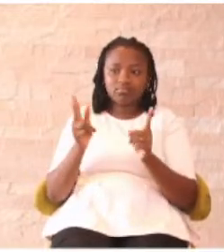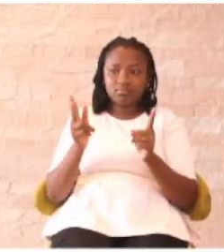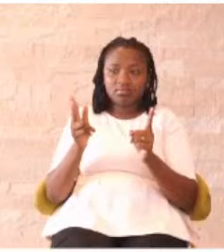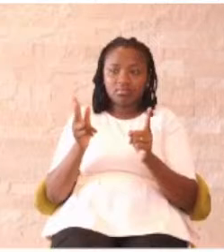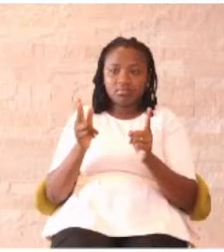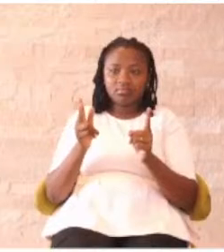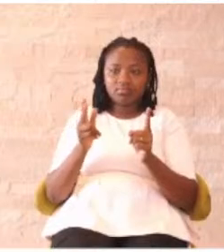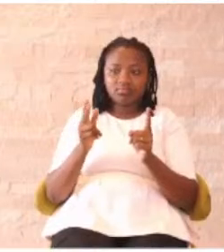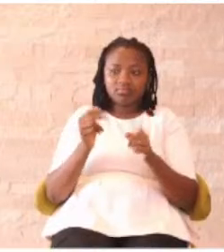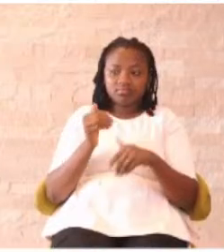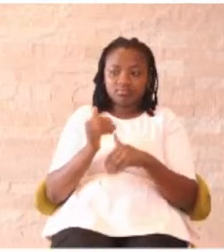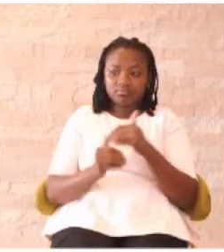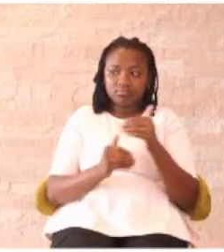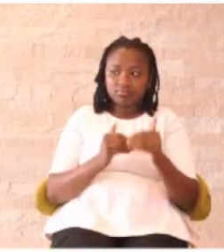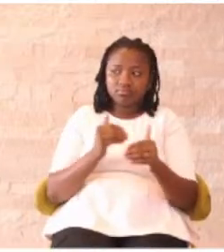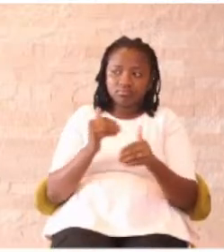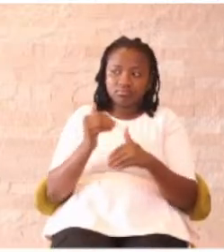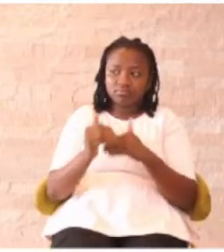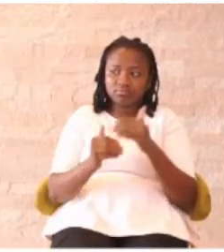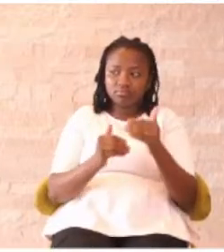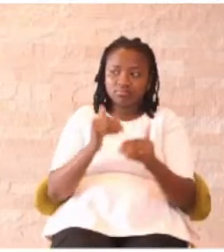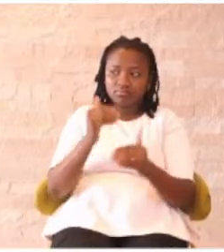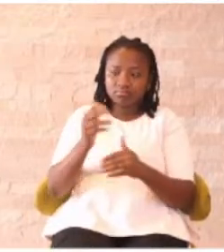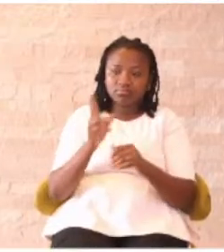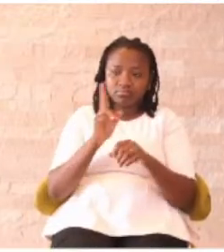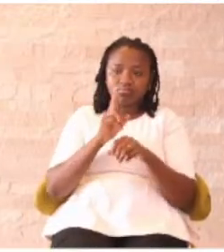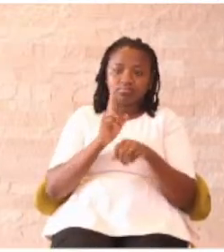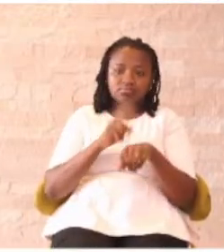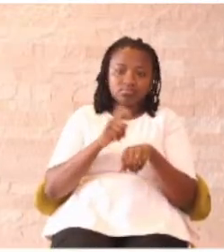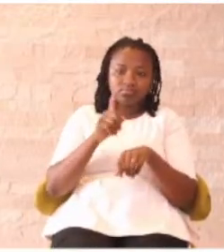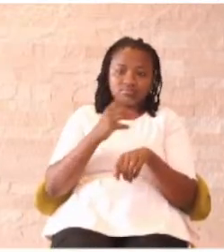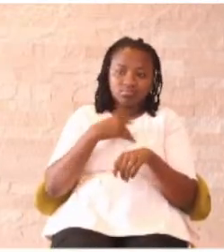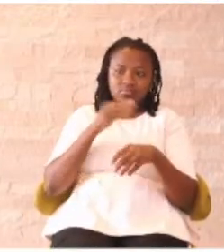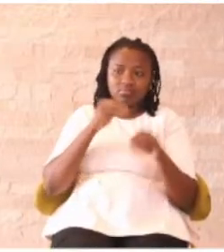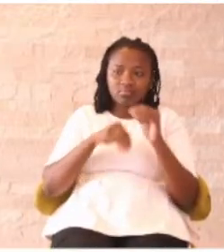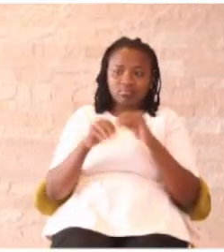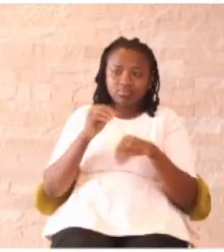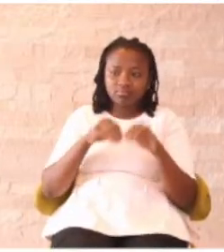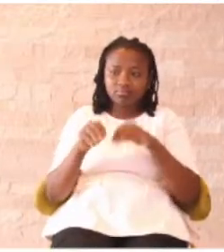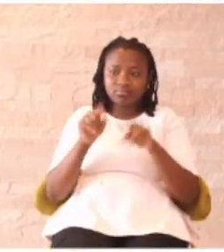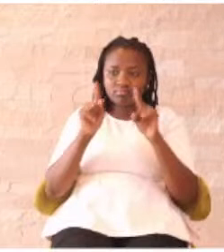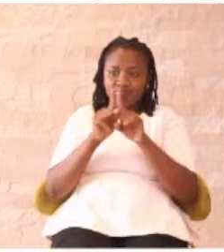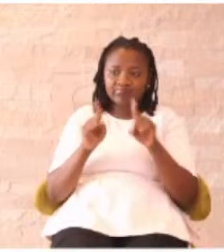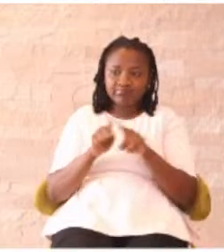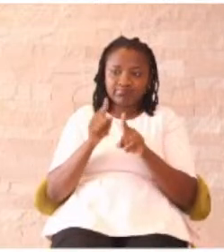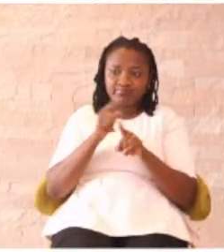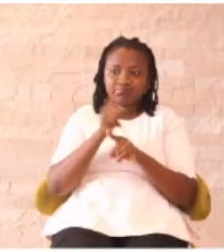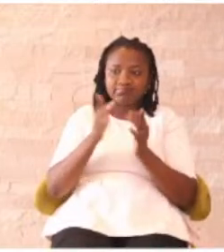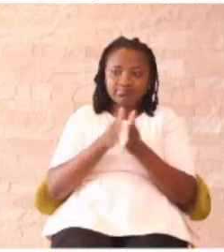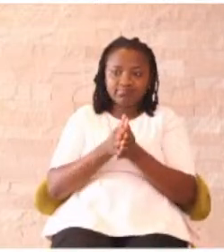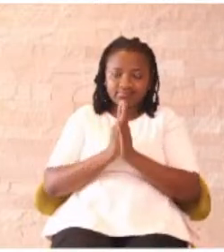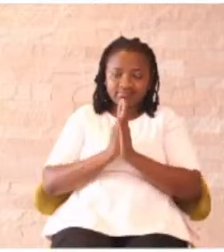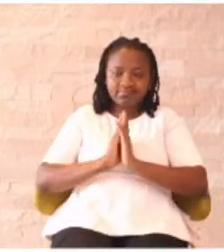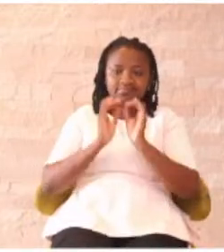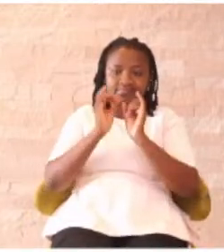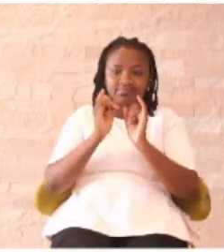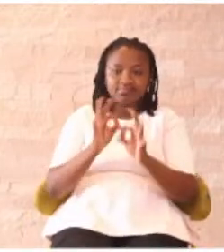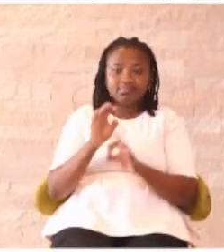study on GBV during election, and they have requested